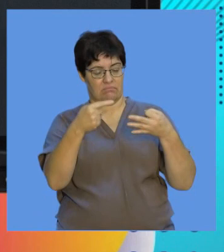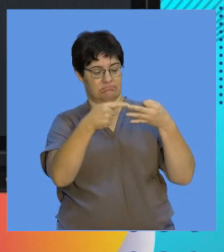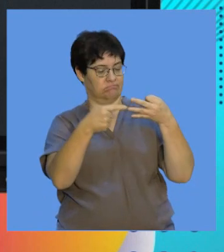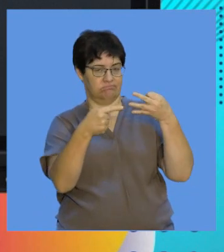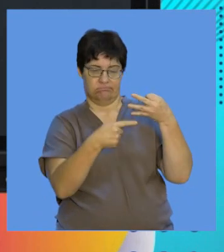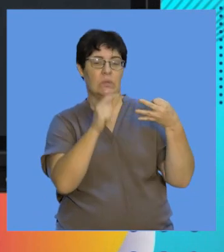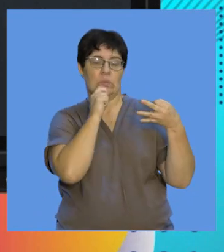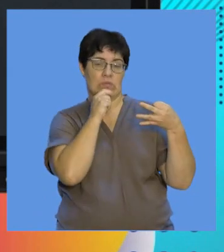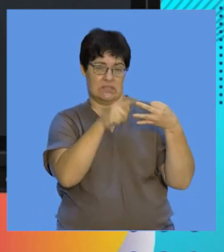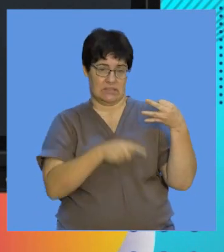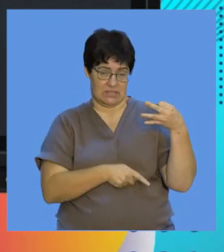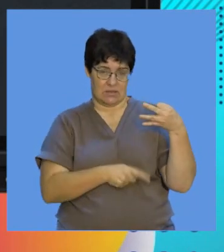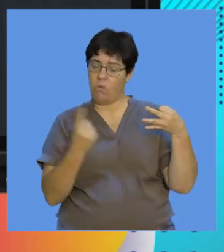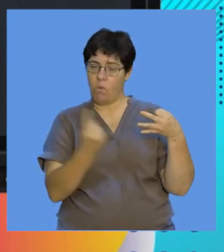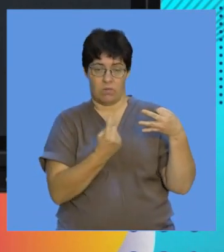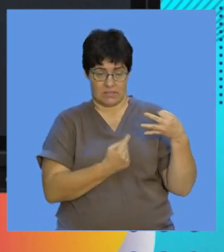do it step by step.